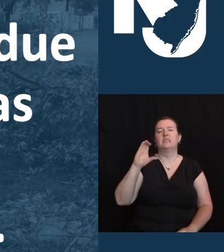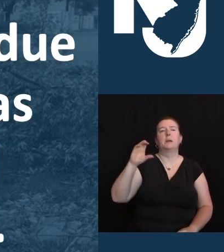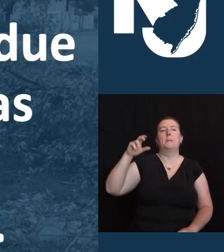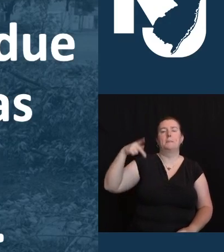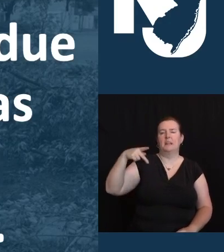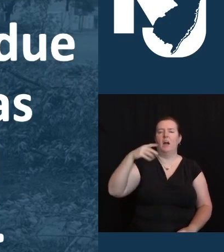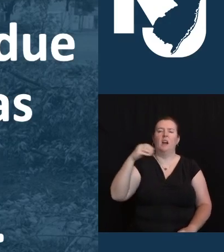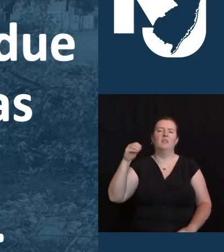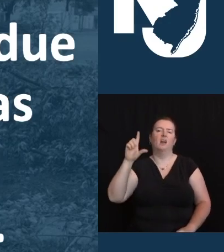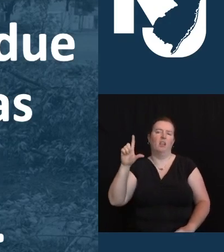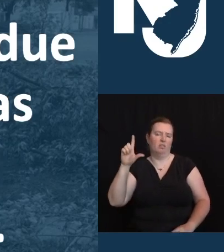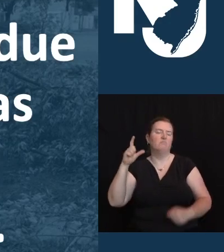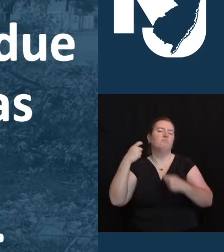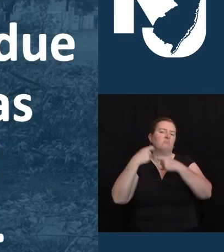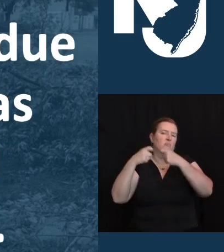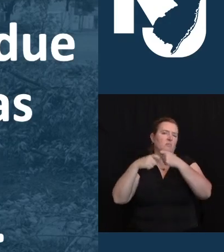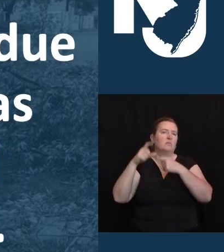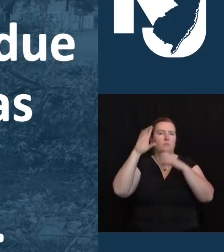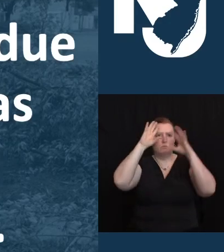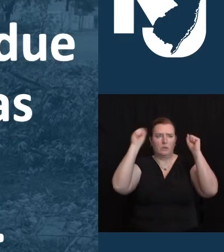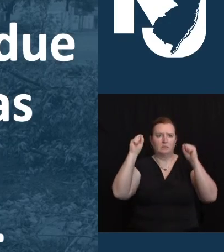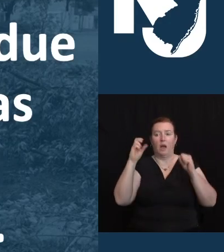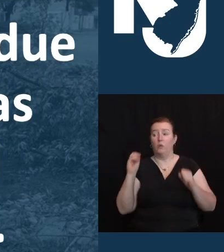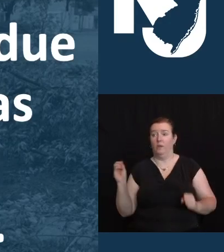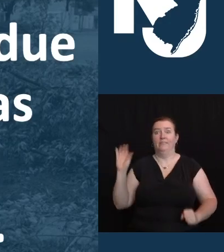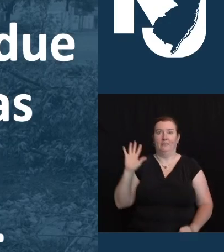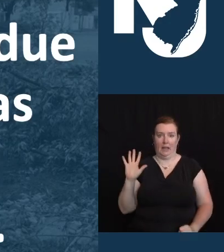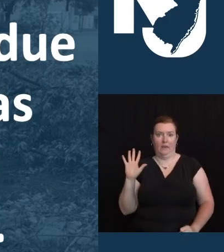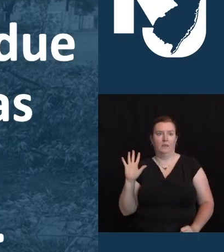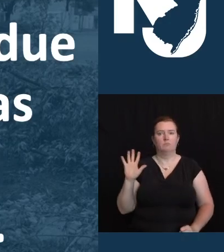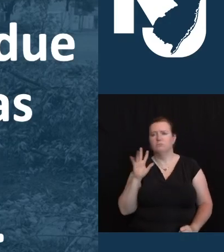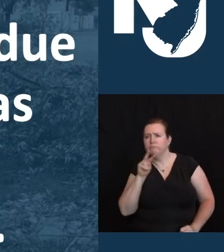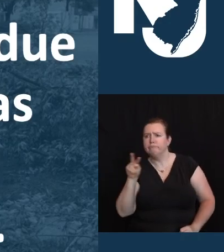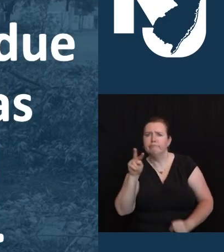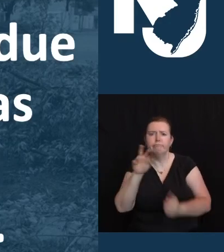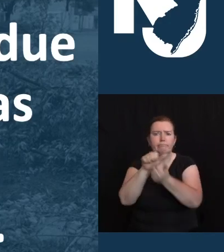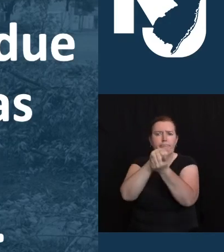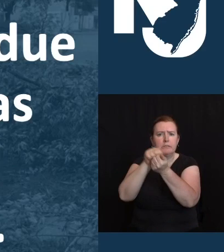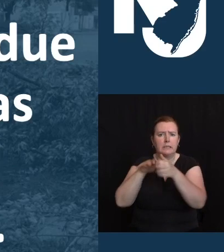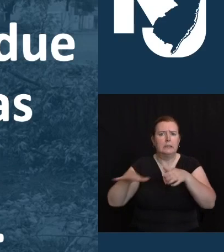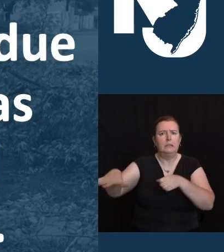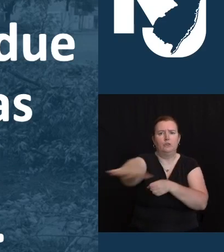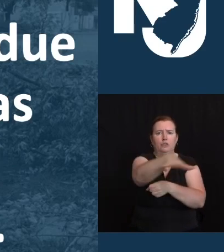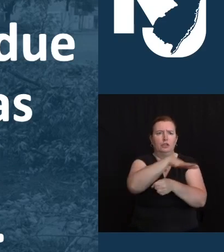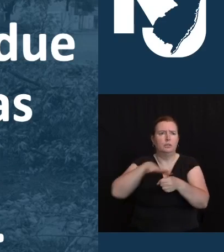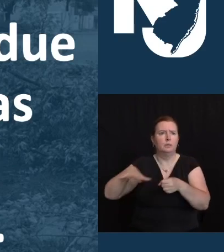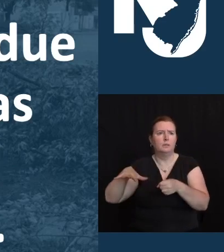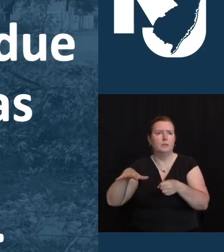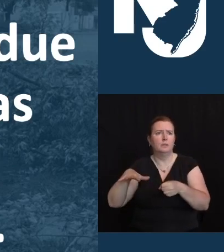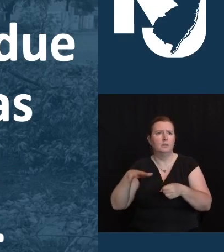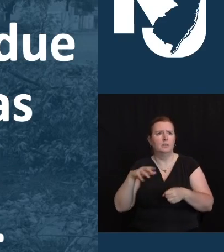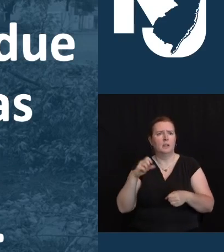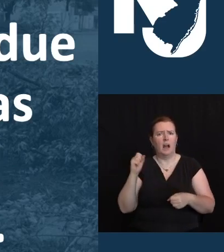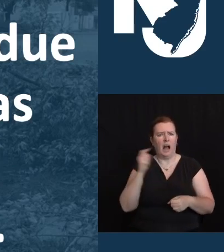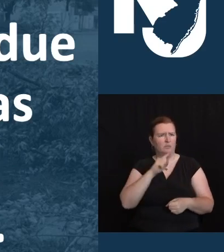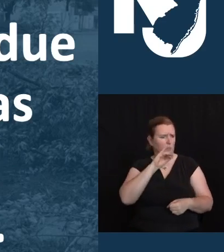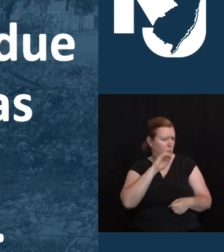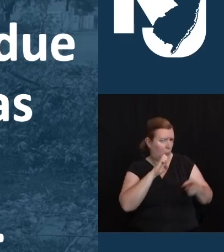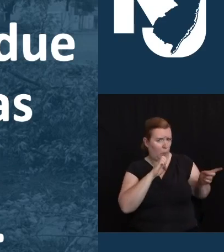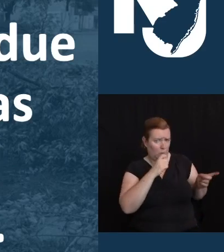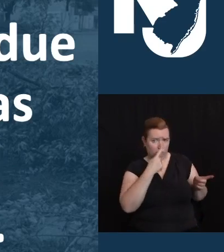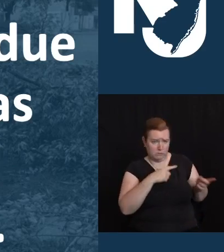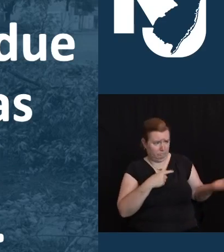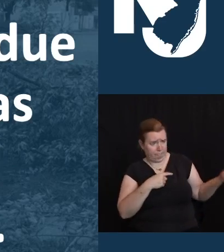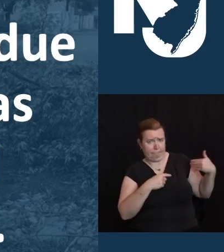asked Joe to join us today to speak to the BPU's ongoing monitoring of the efforts of our electric suppliers to